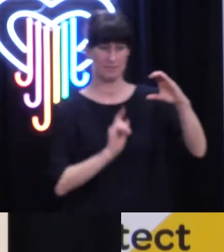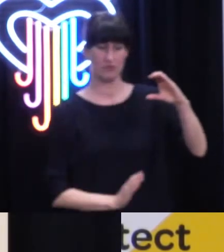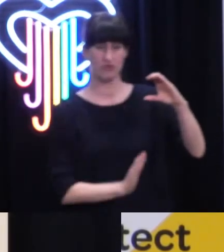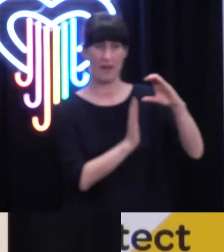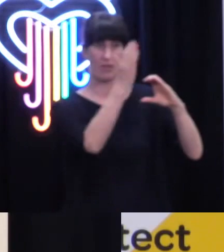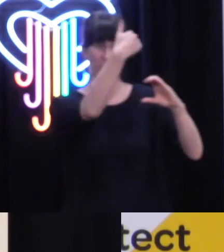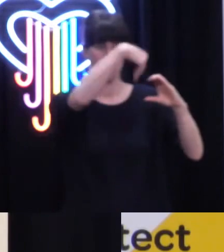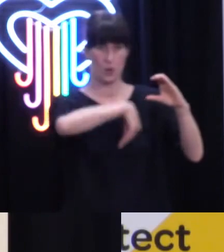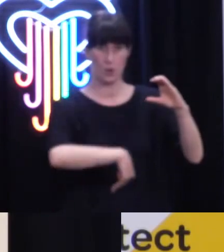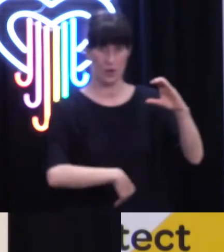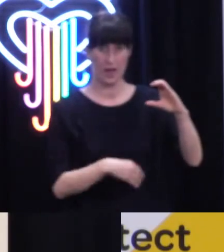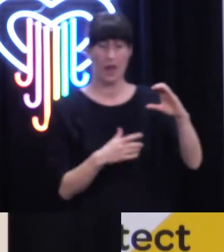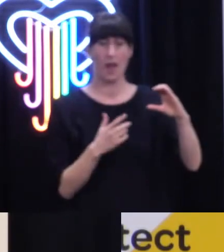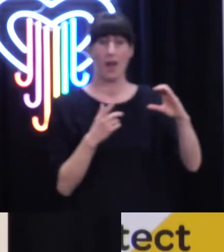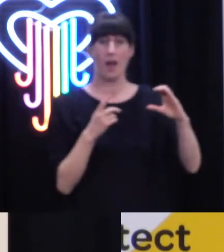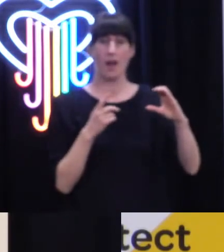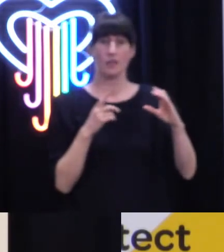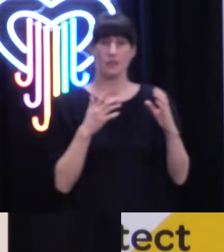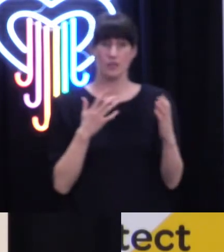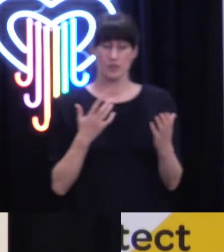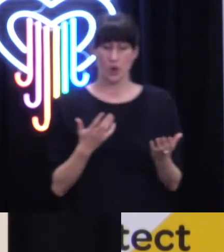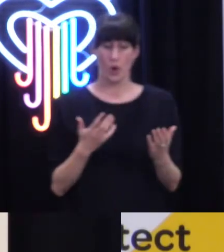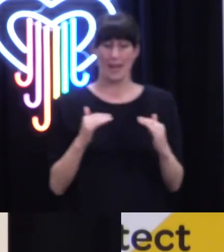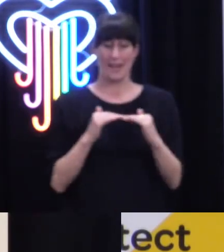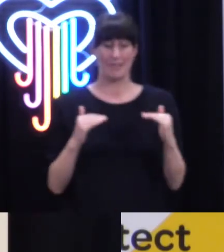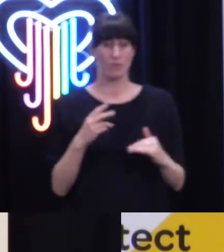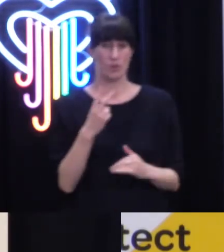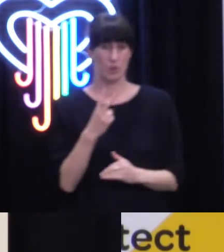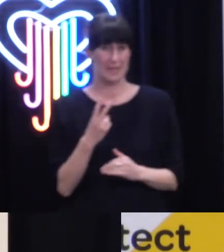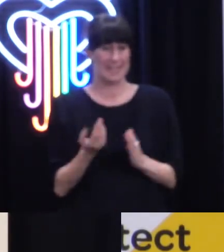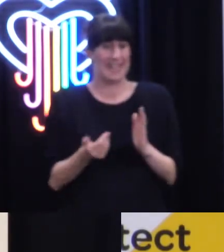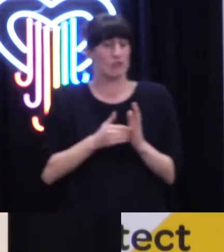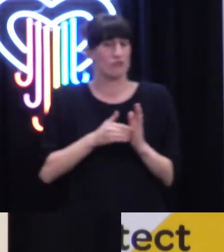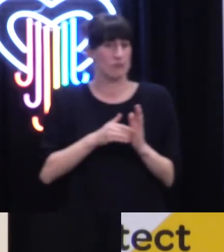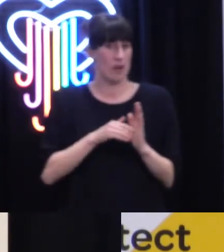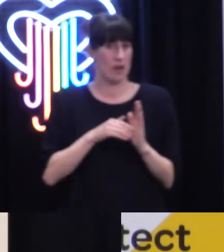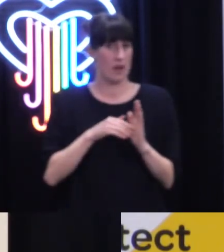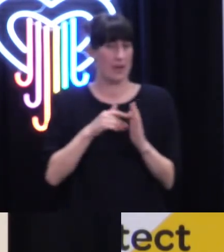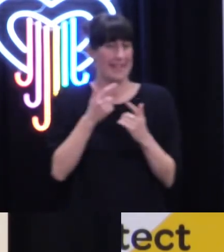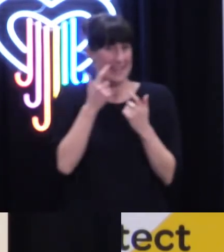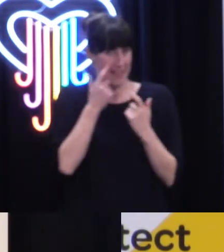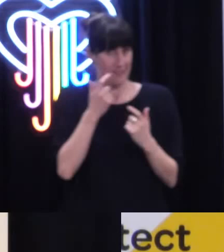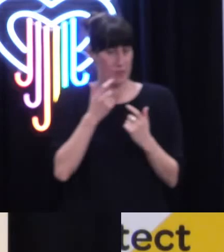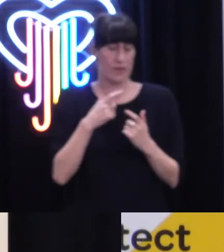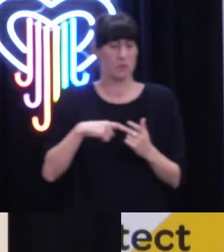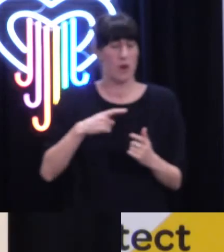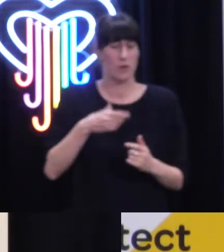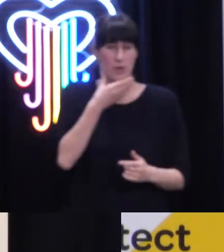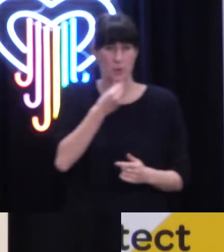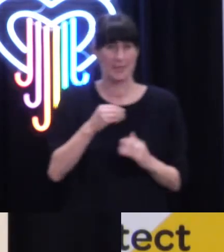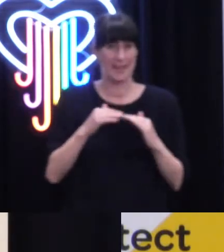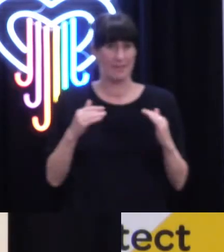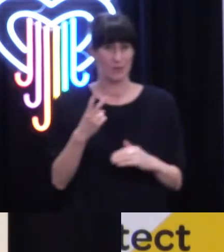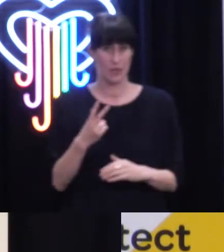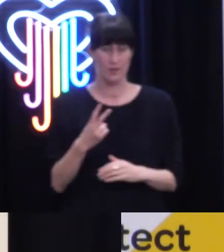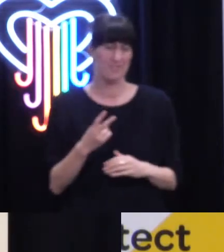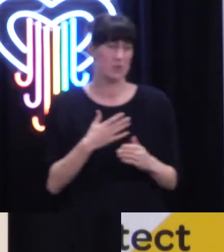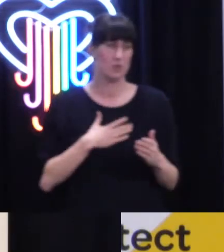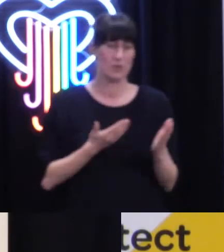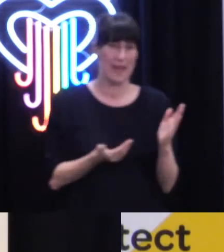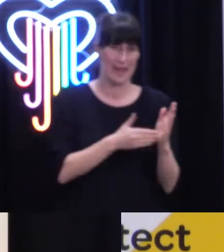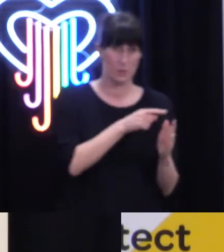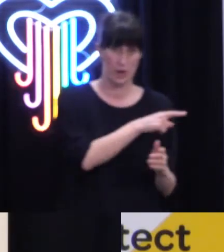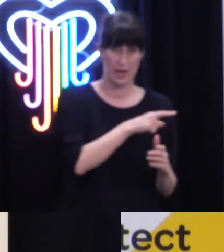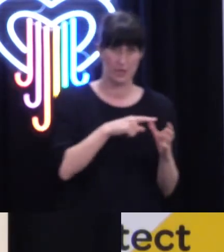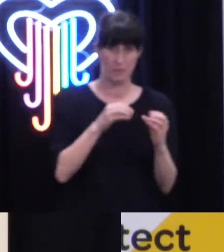level systems and using level 2 as an extra precaution is also important. One final extra tidbit just to add, this